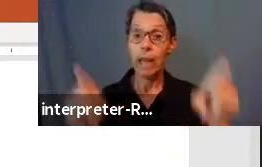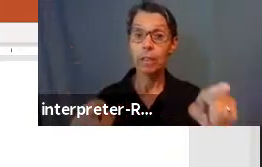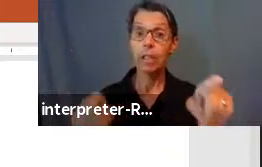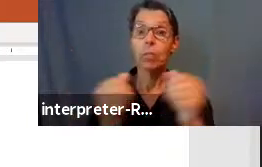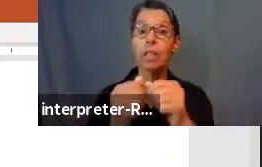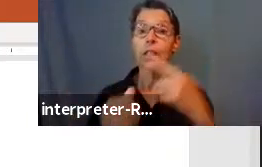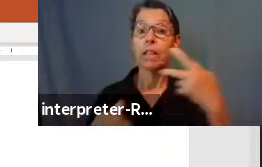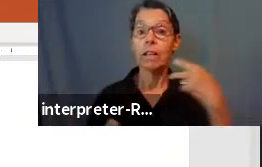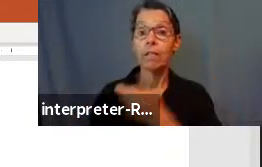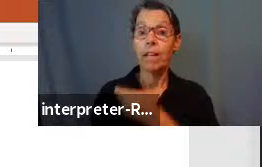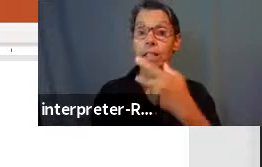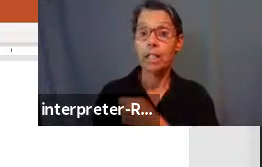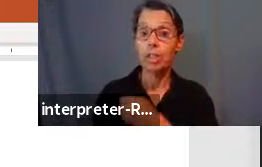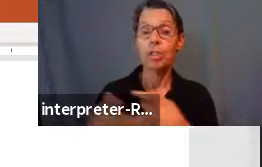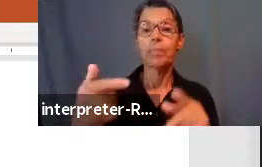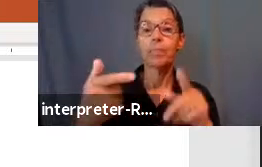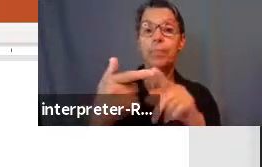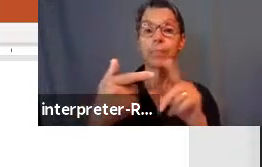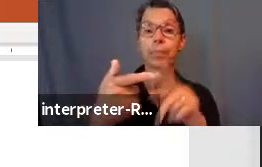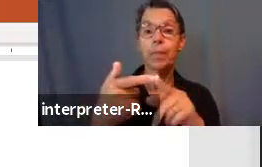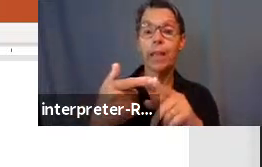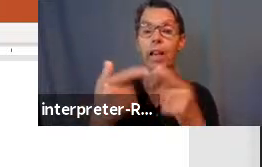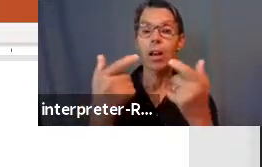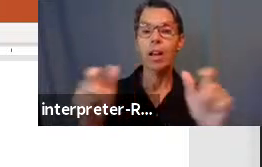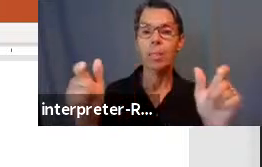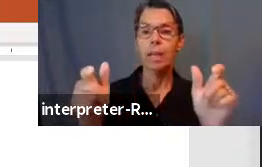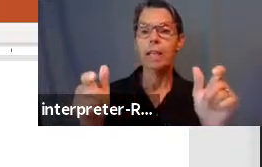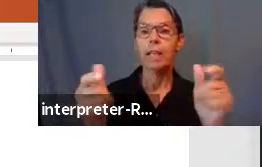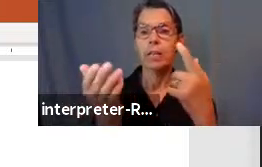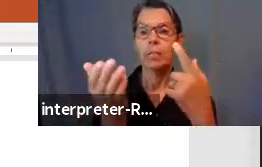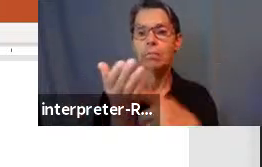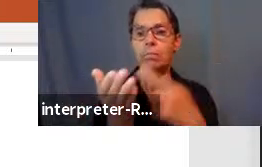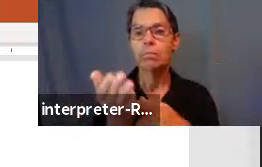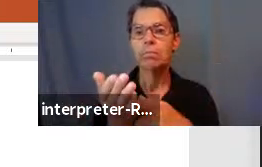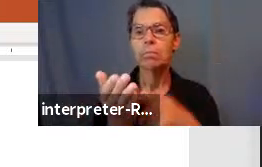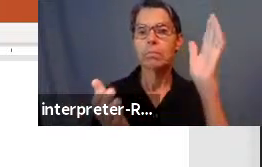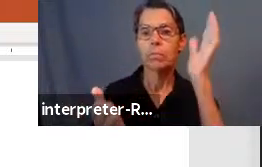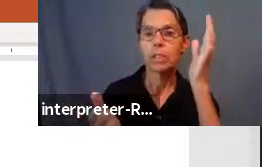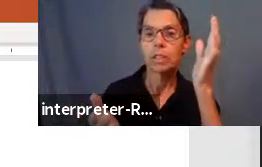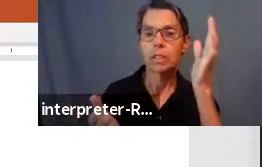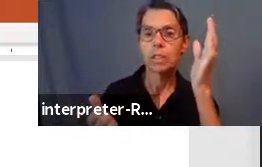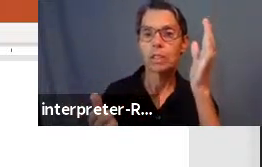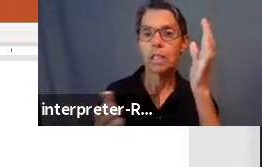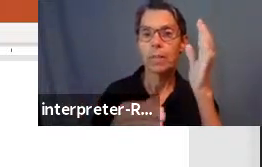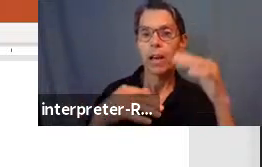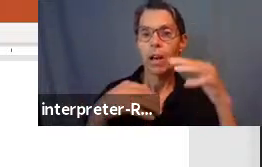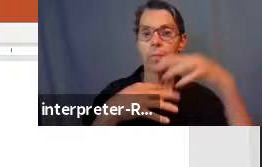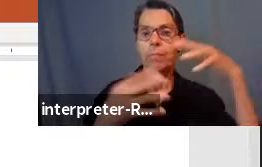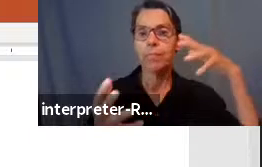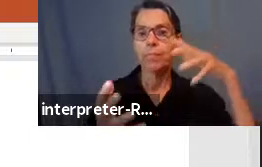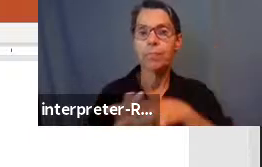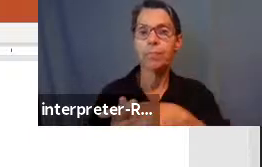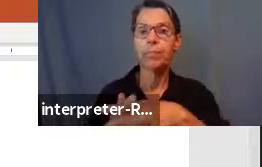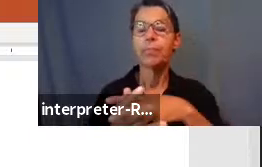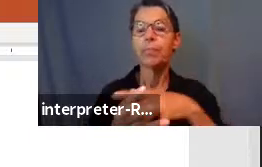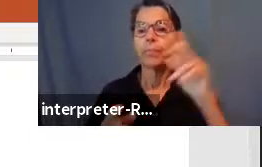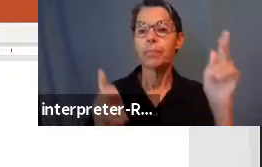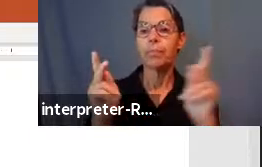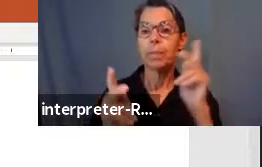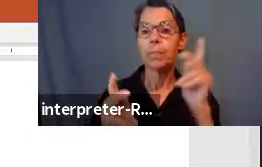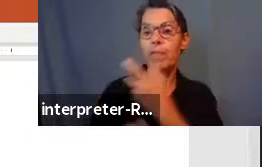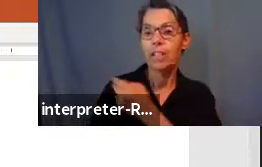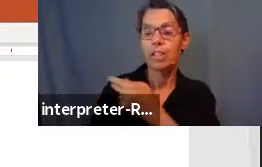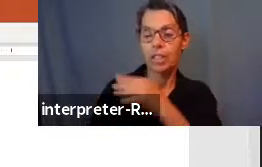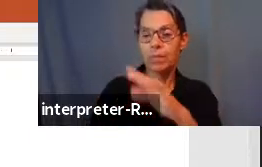Kansas. Next, we'll move to our main presentations and discussions, which center on Native American vaccination in Kansas. We will